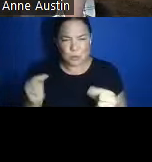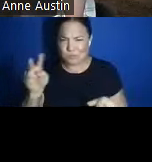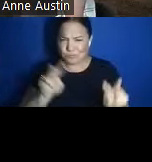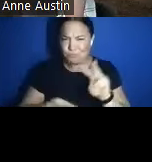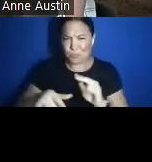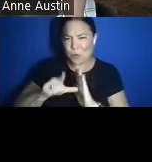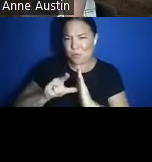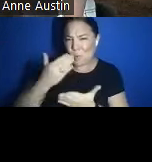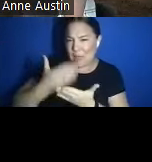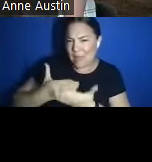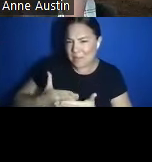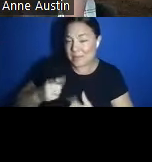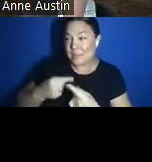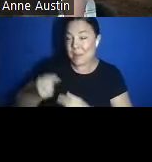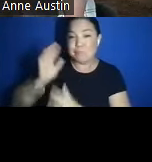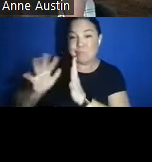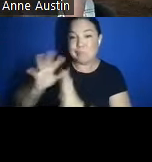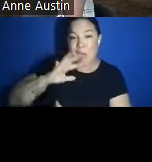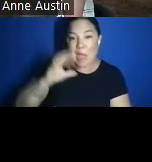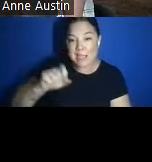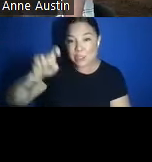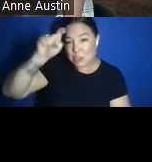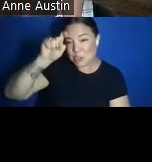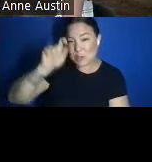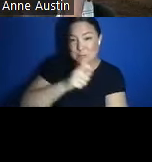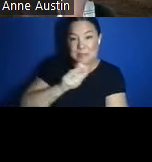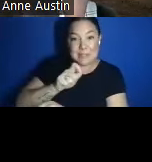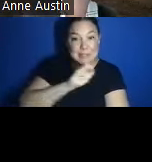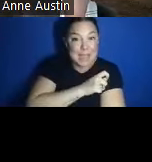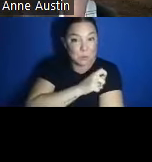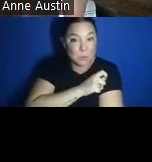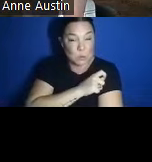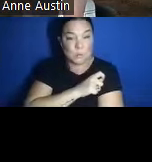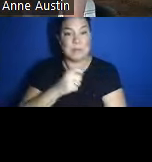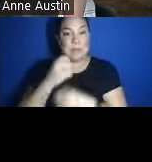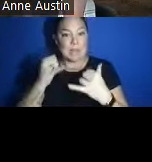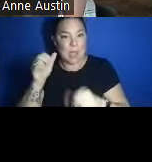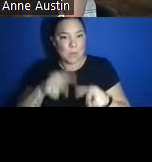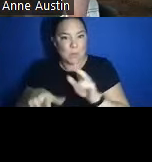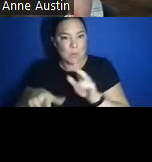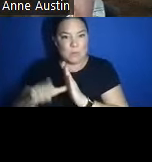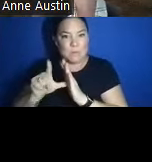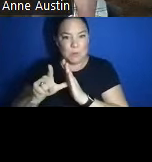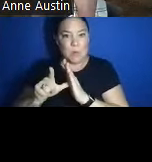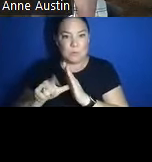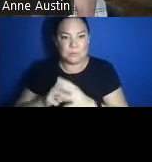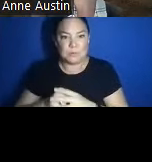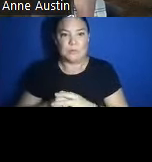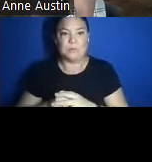ideas about ancient Egyptian tattooing in the 20th century and see how they've changed in recent years.